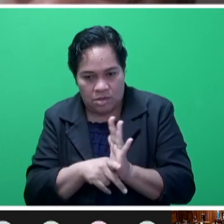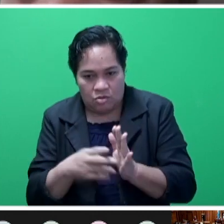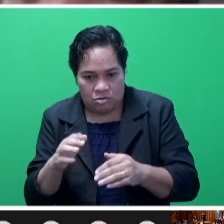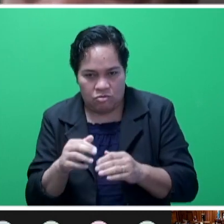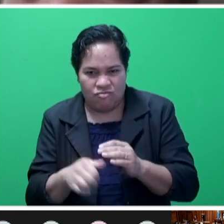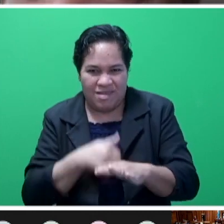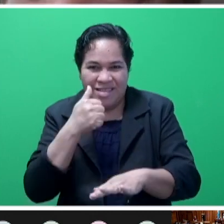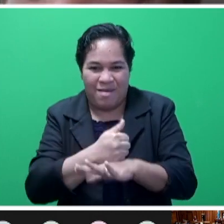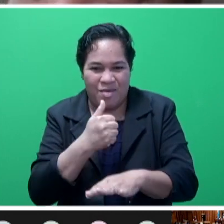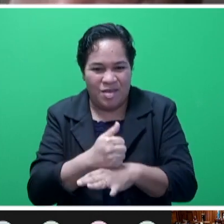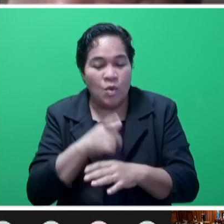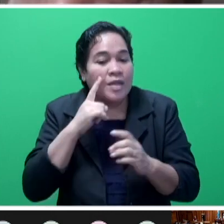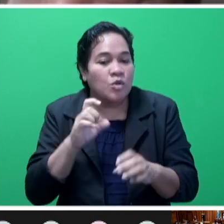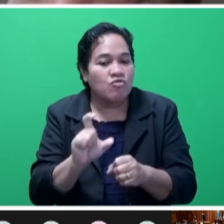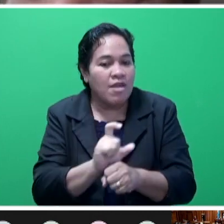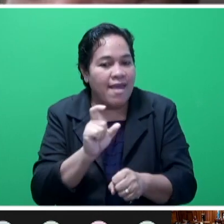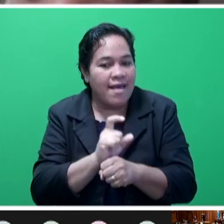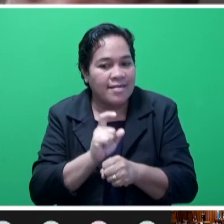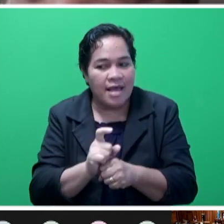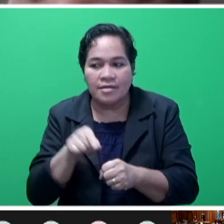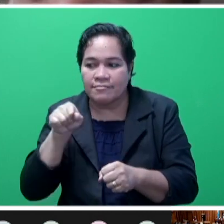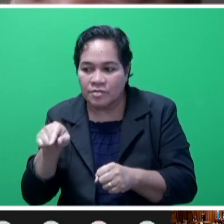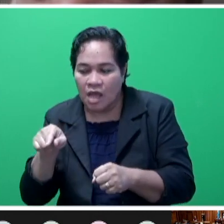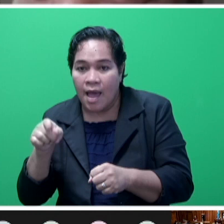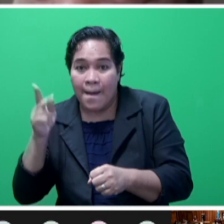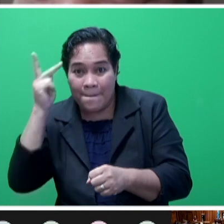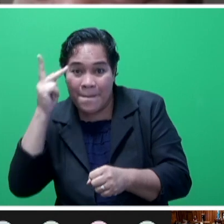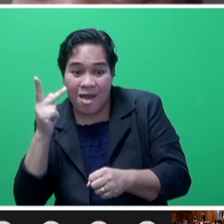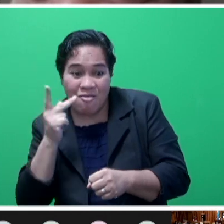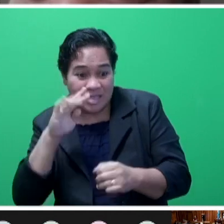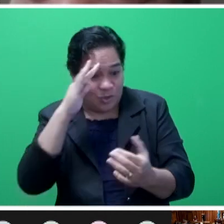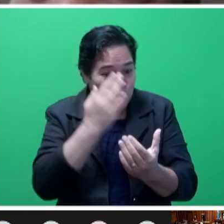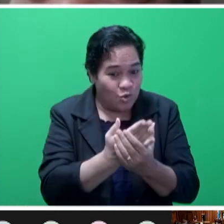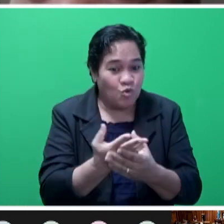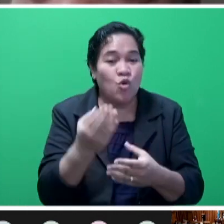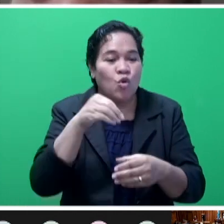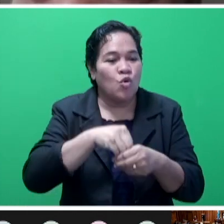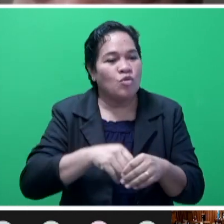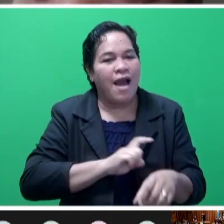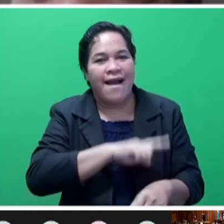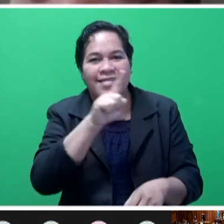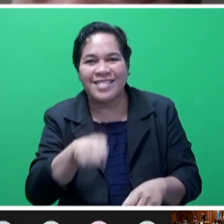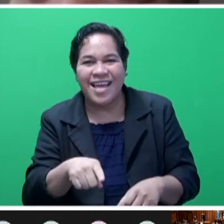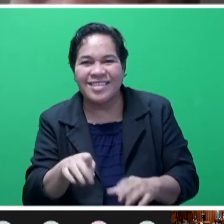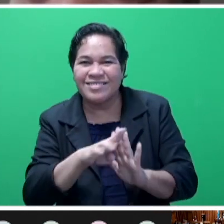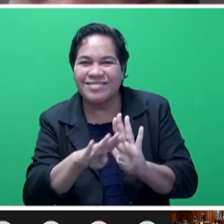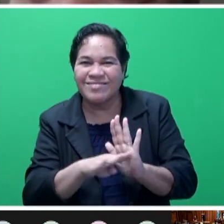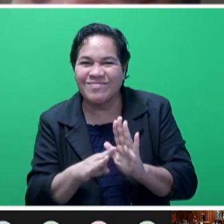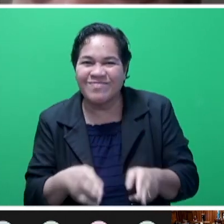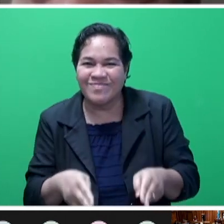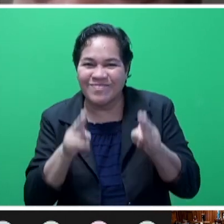an enabling environment between parents and those students that reside in our boarding schools. Of course,